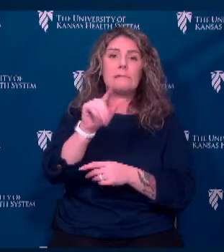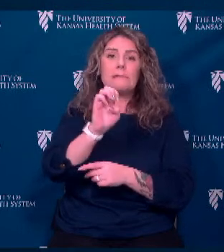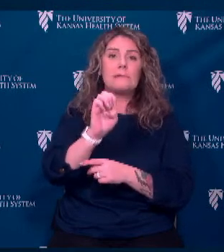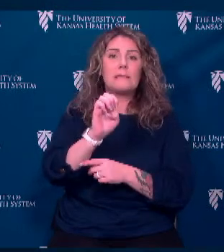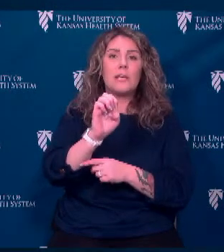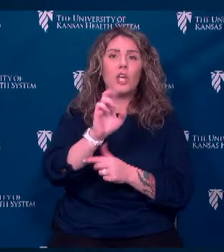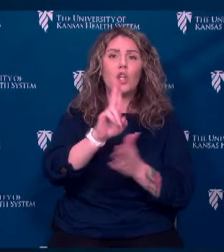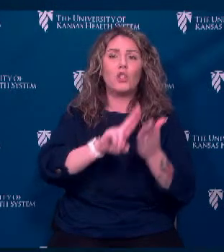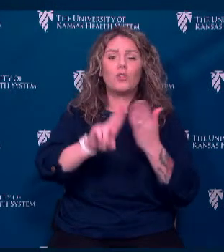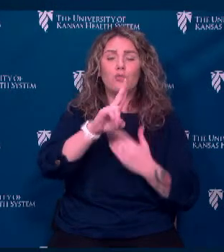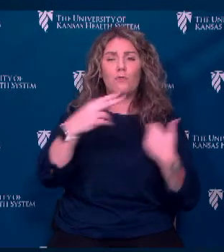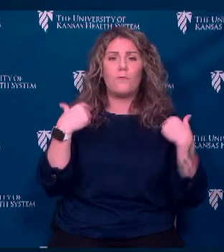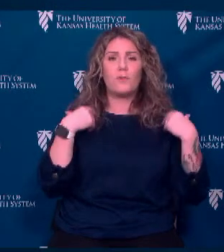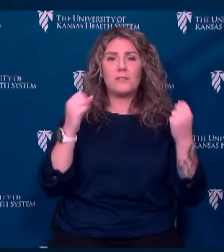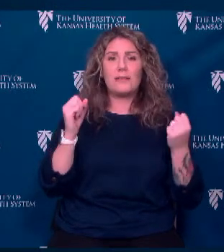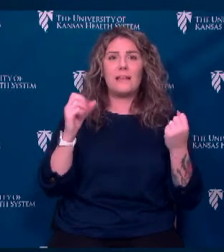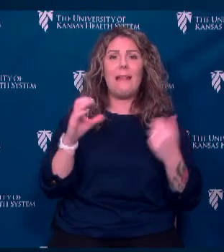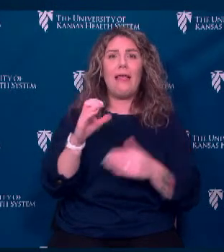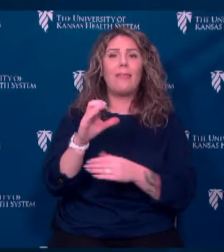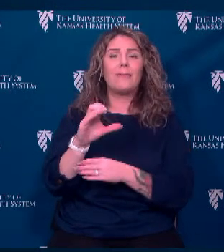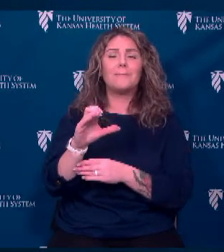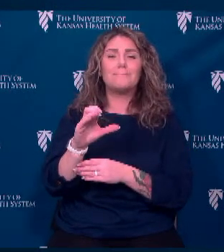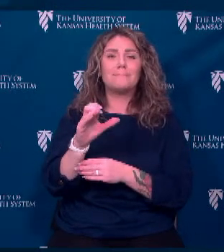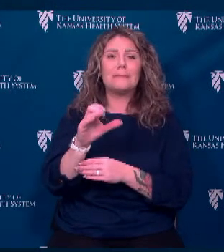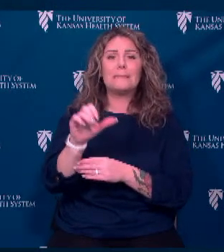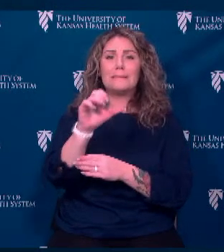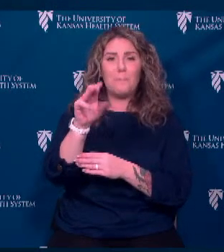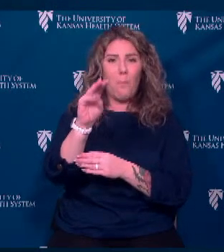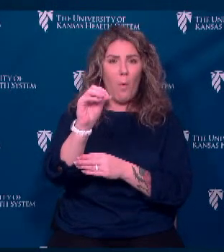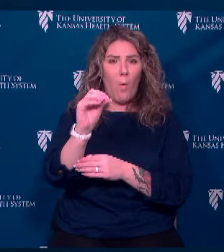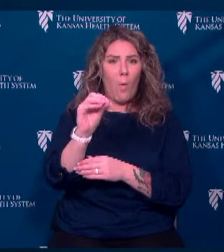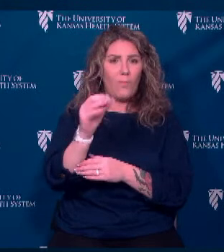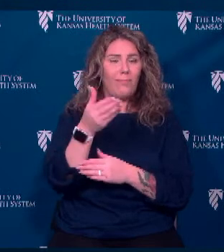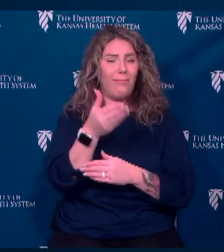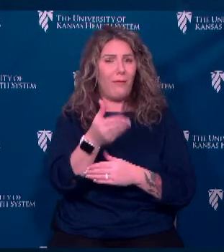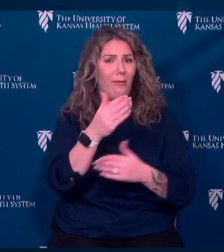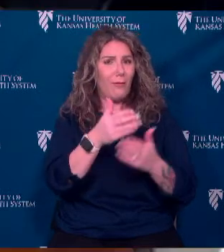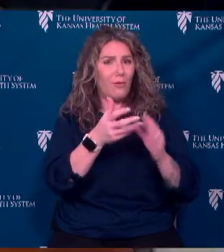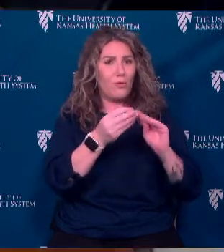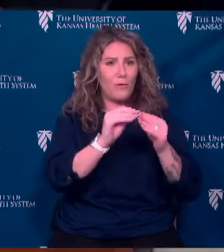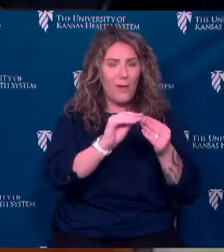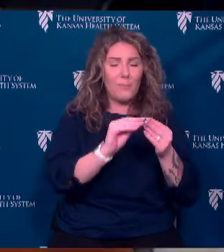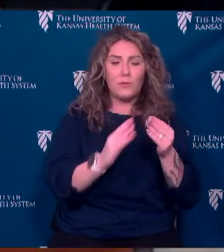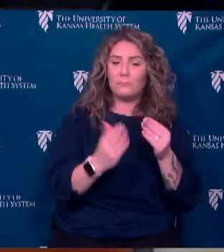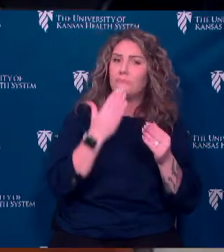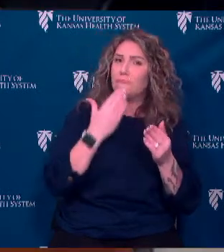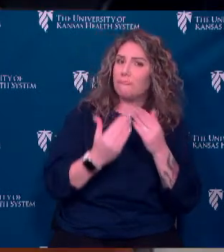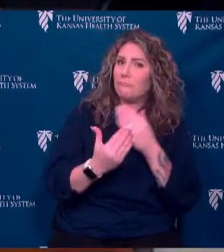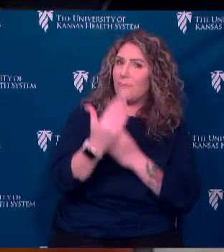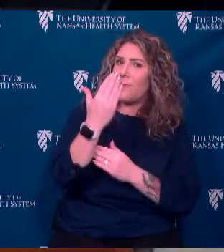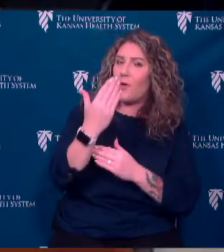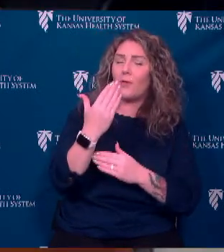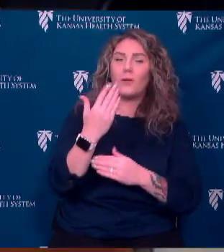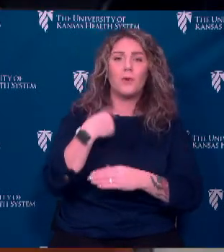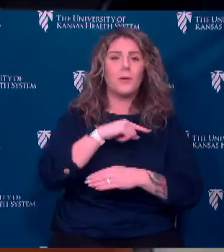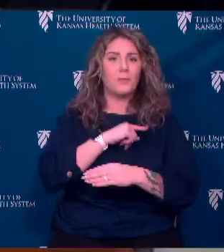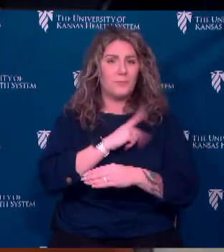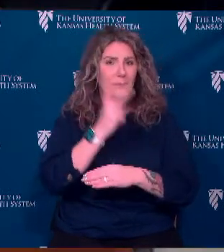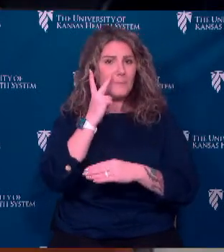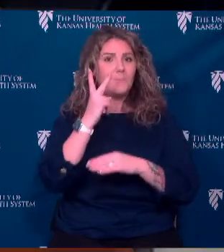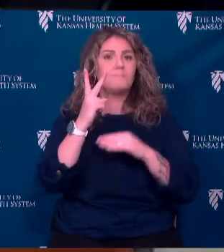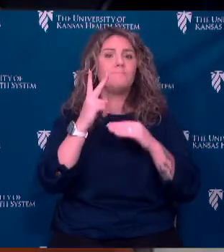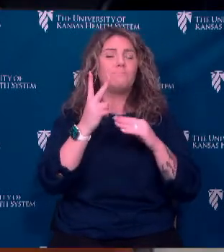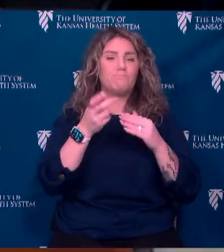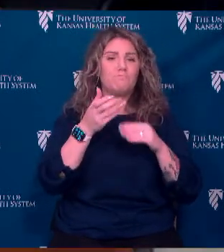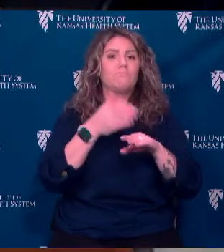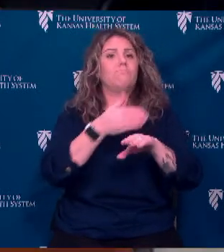Health. Mark, how are your numbers this morning? Hey, good morning, everyone. We continue to see improvement in our